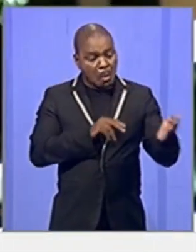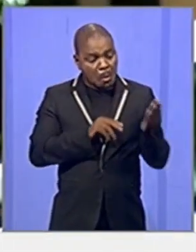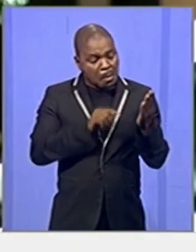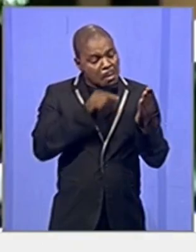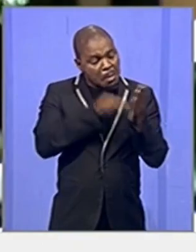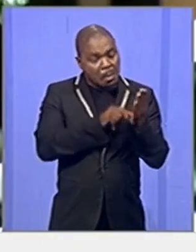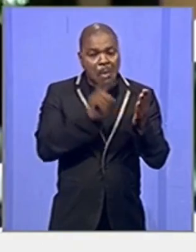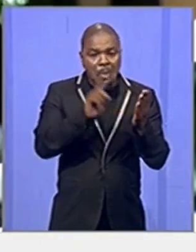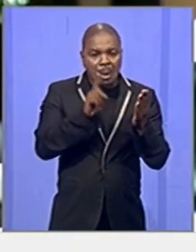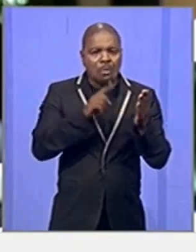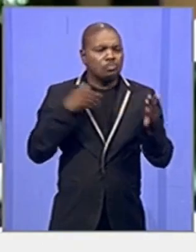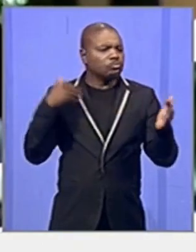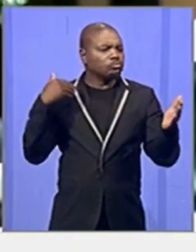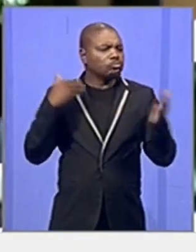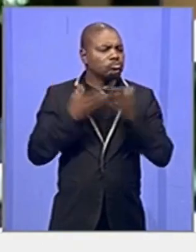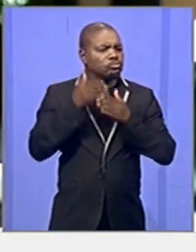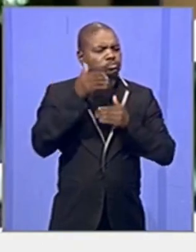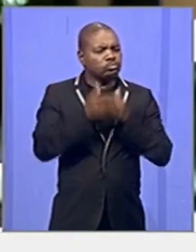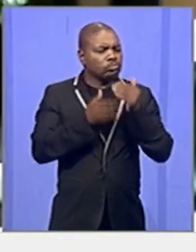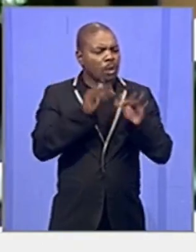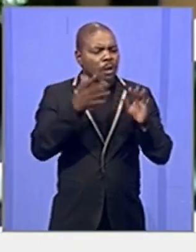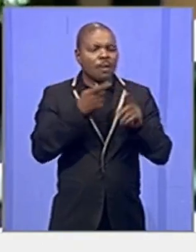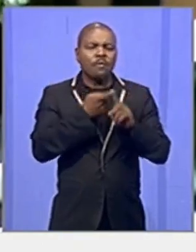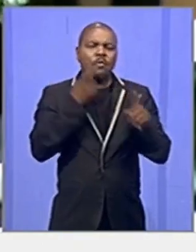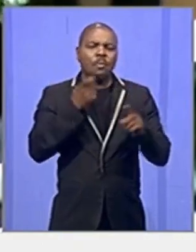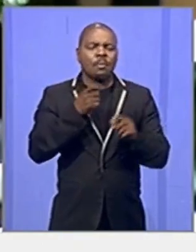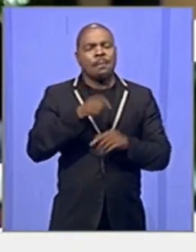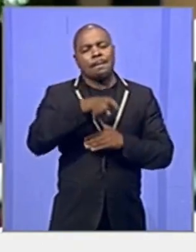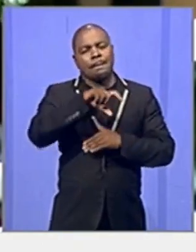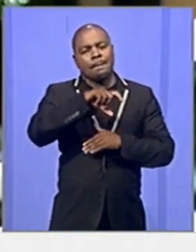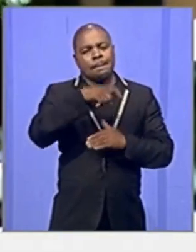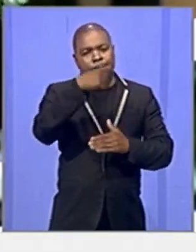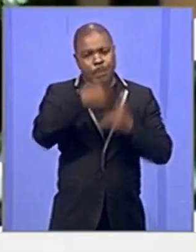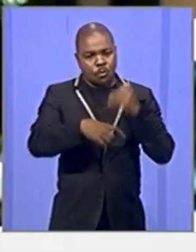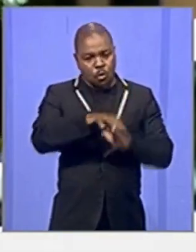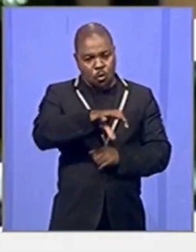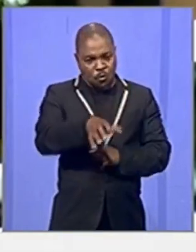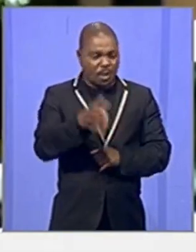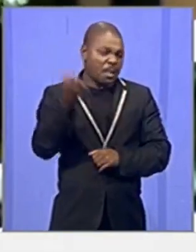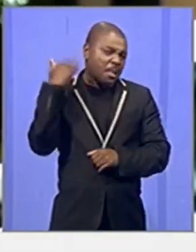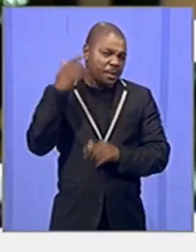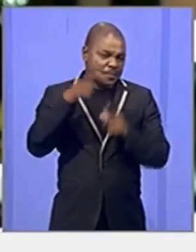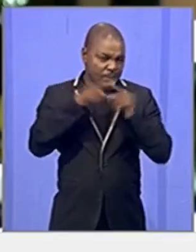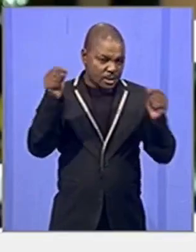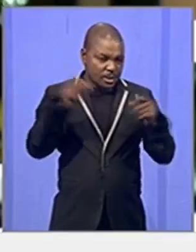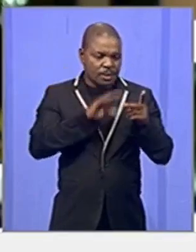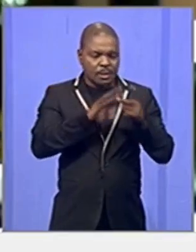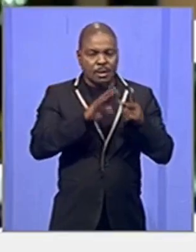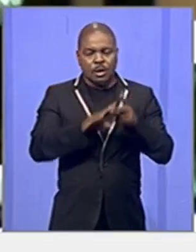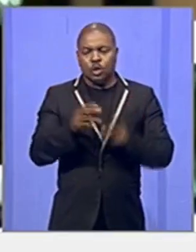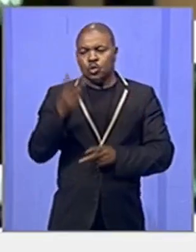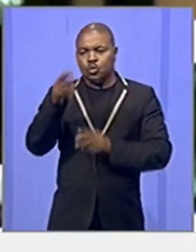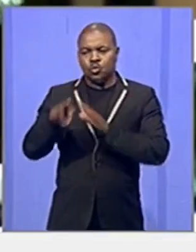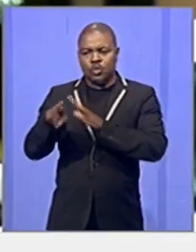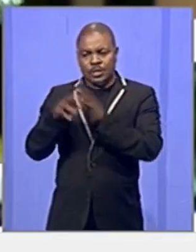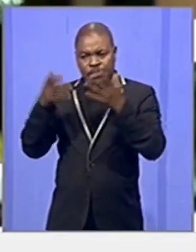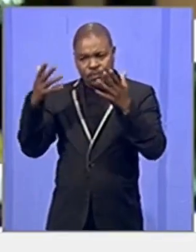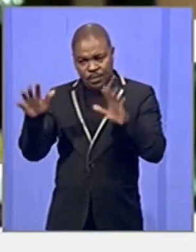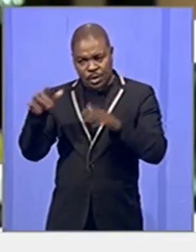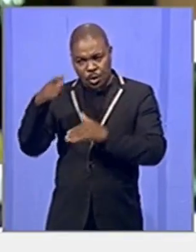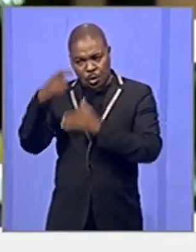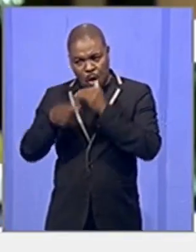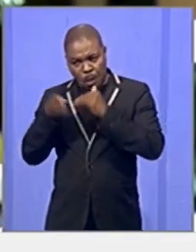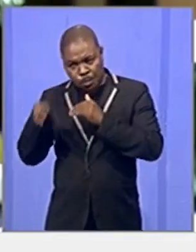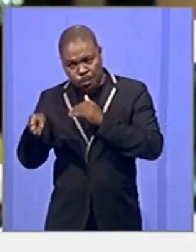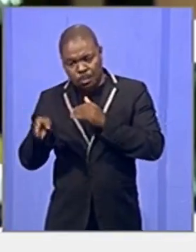has been made since their last provincial conference, the 2 regions that have gone to conferences, what